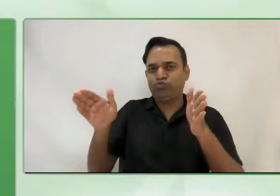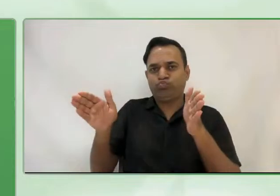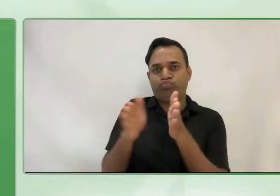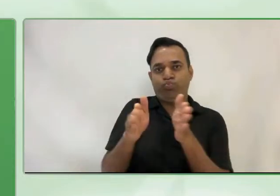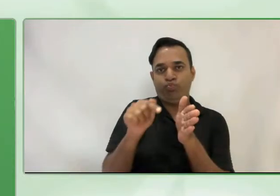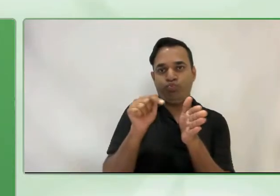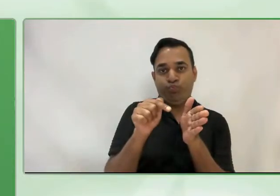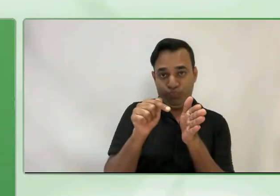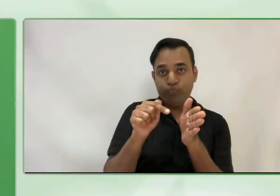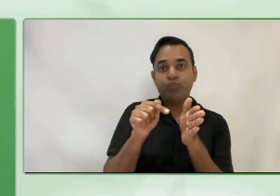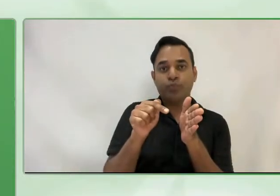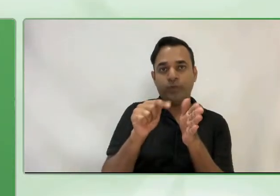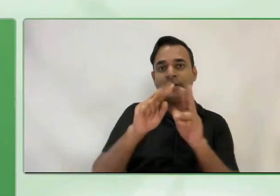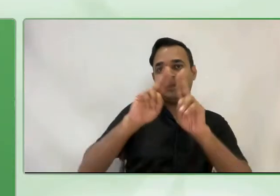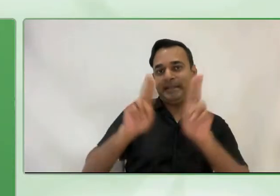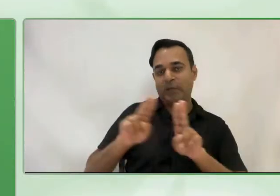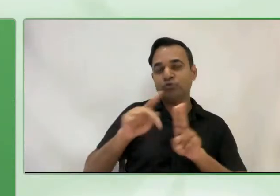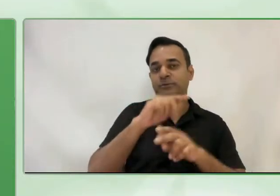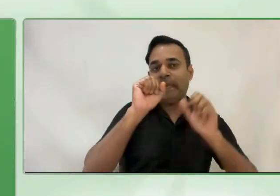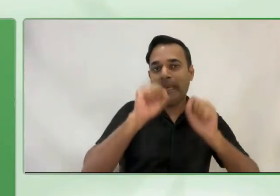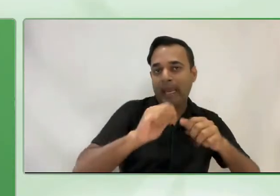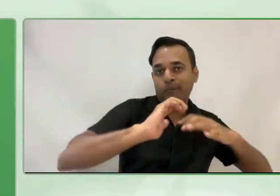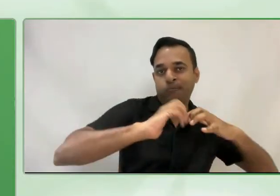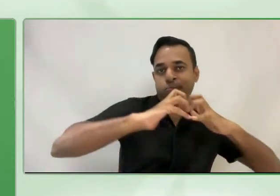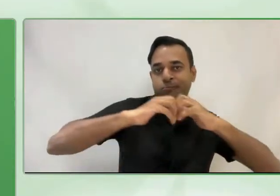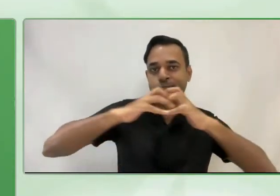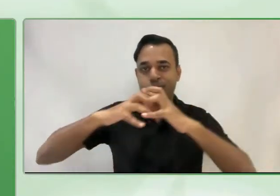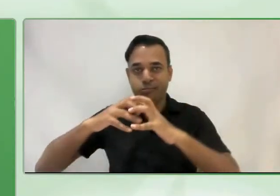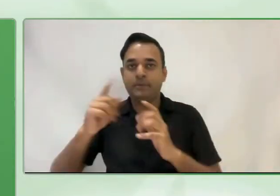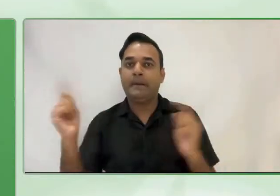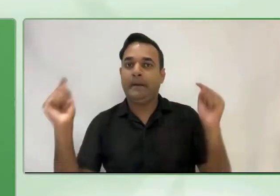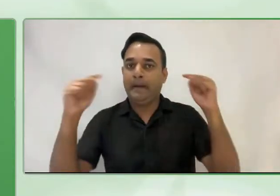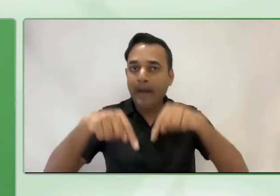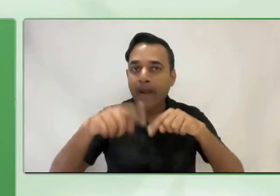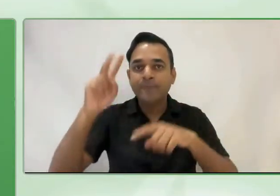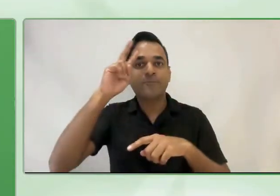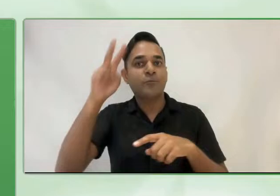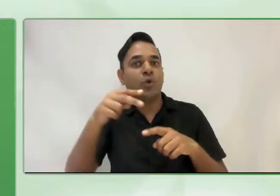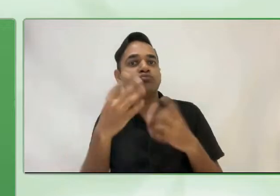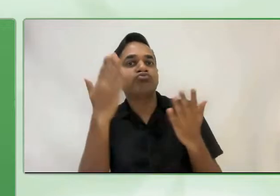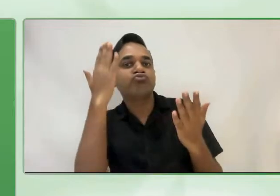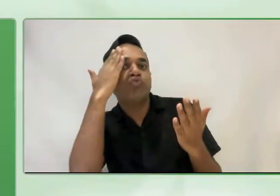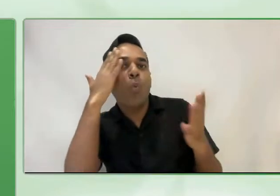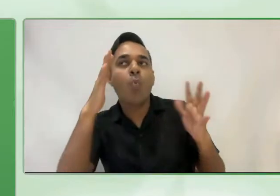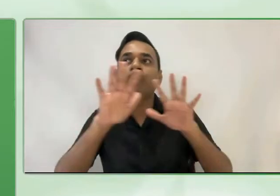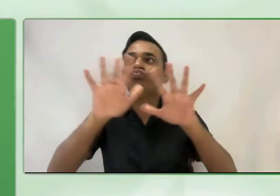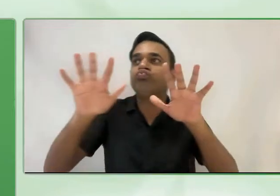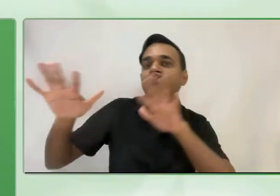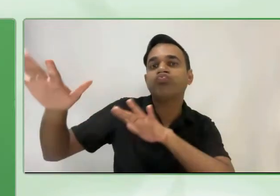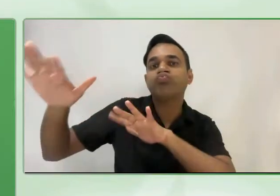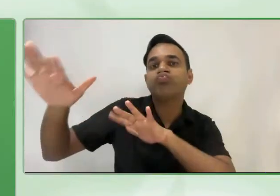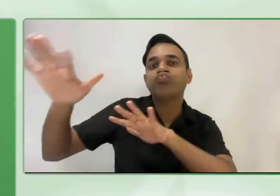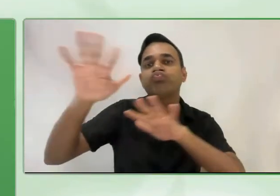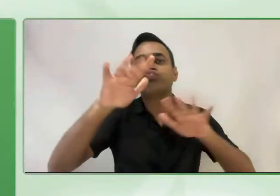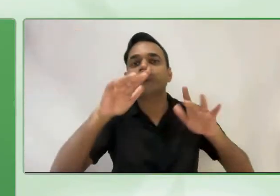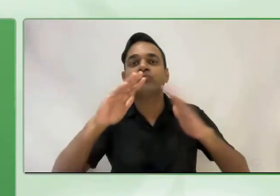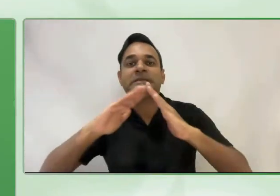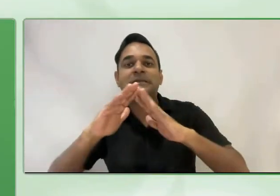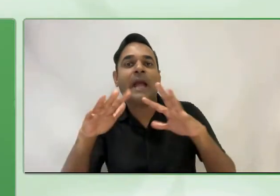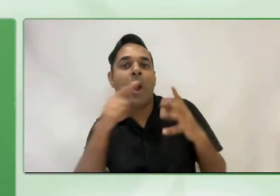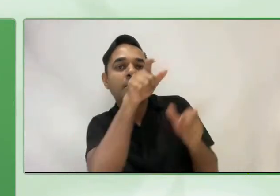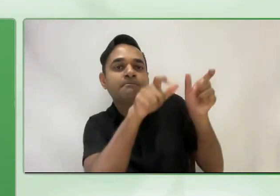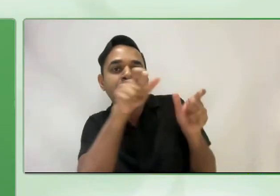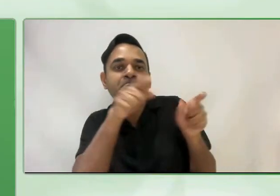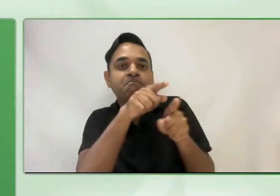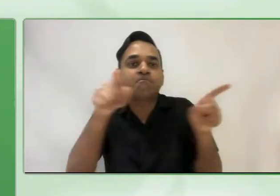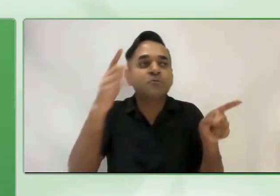international startups on inclusive employment and ICT to present themselves